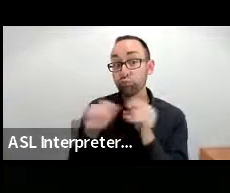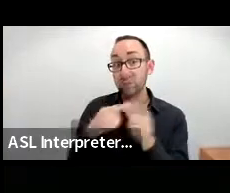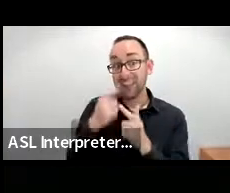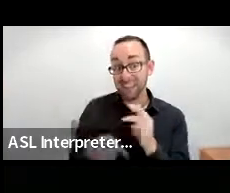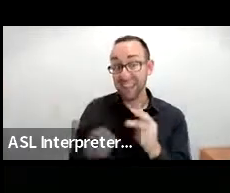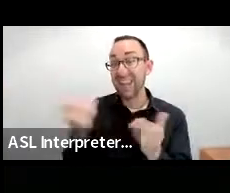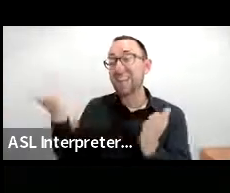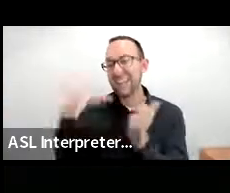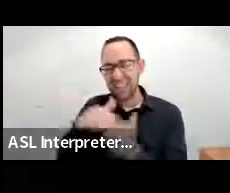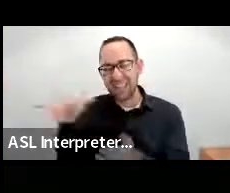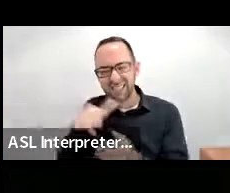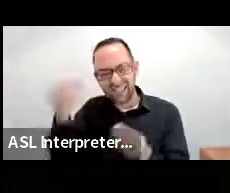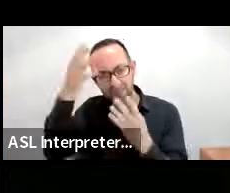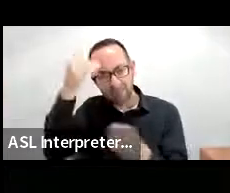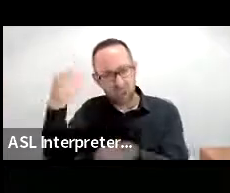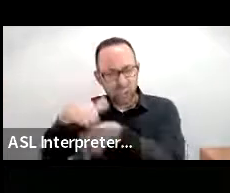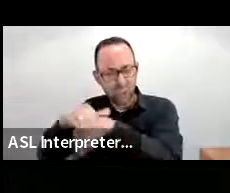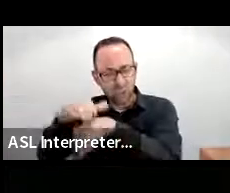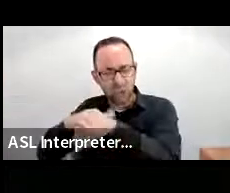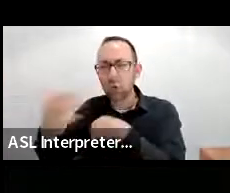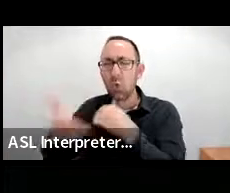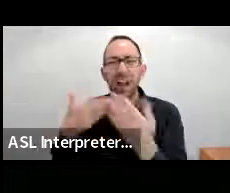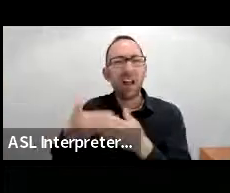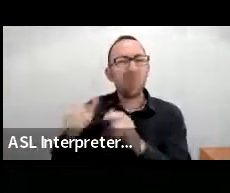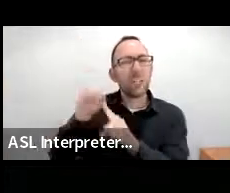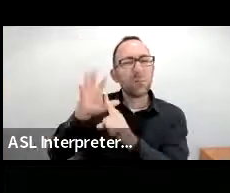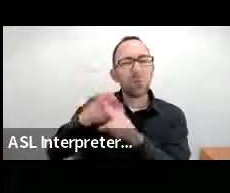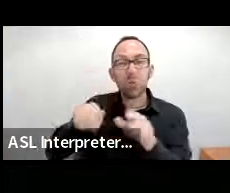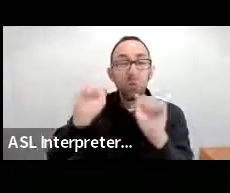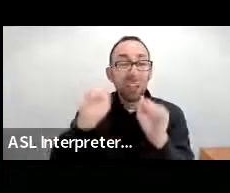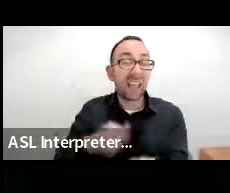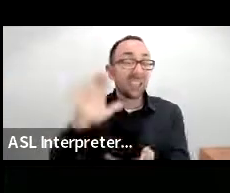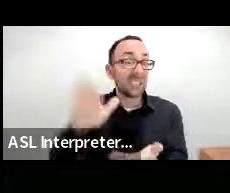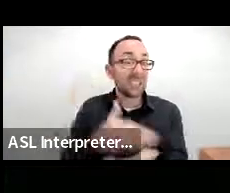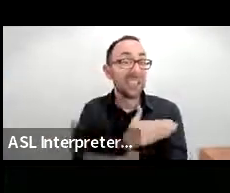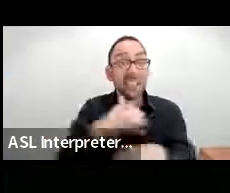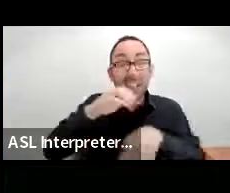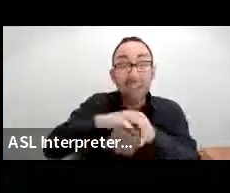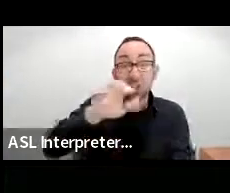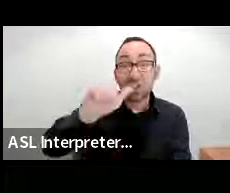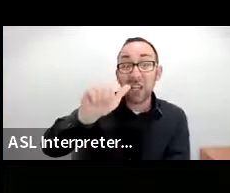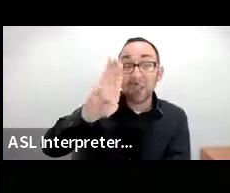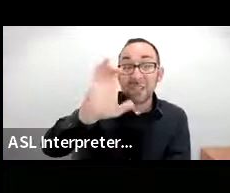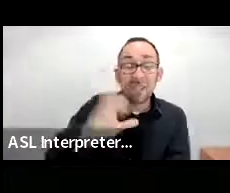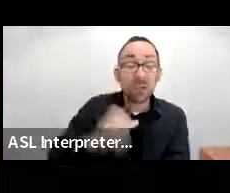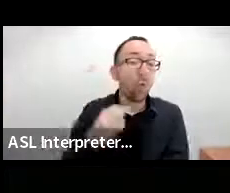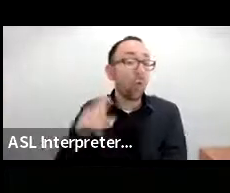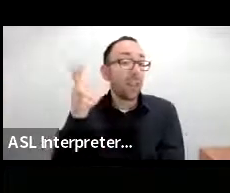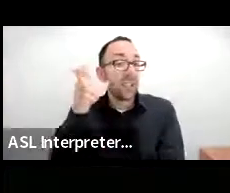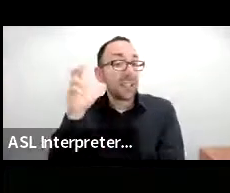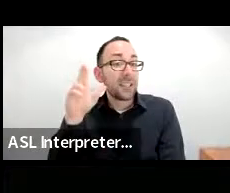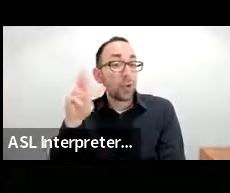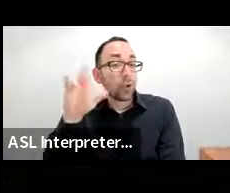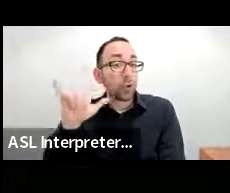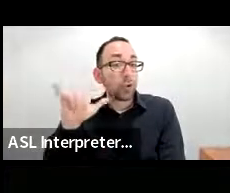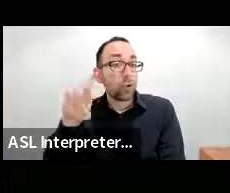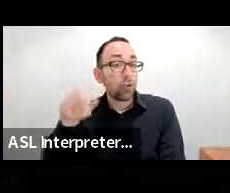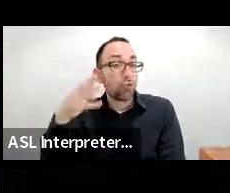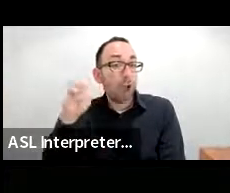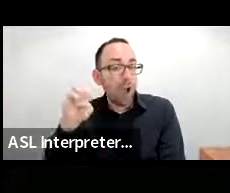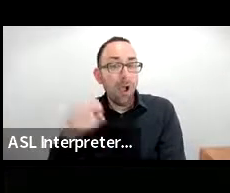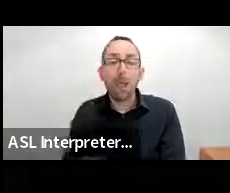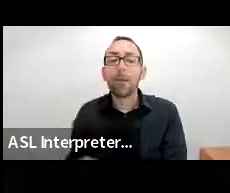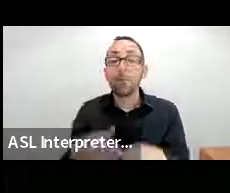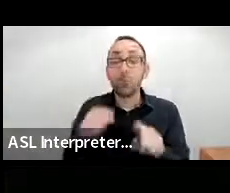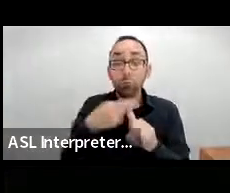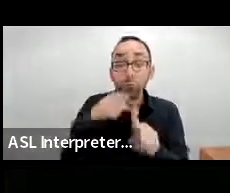English. Any exposure that you can give them, singing the alphabet song, listening to nursery rhymes, whether that's through you, whether